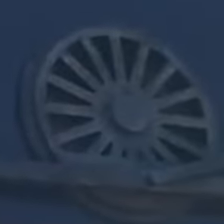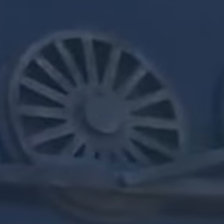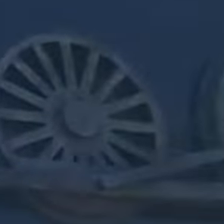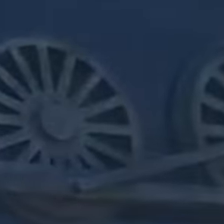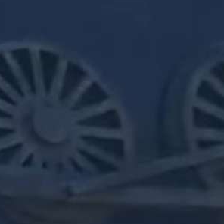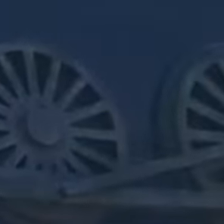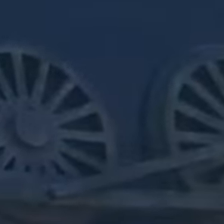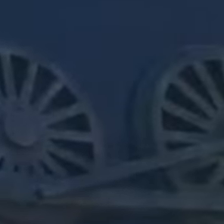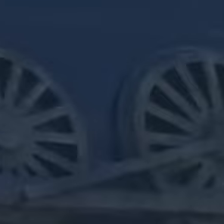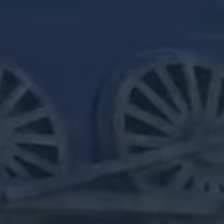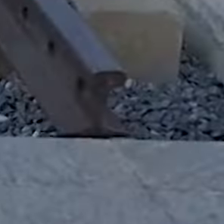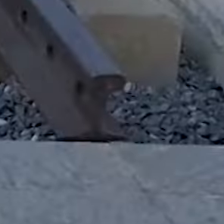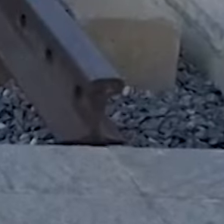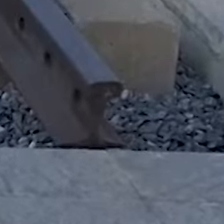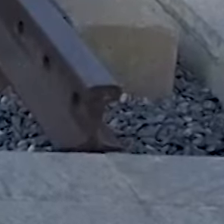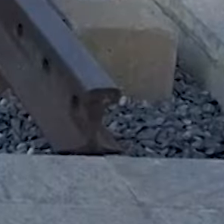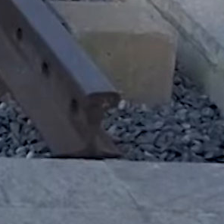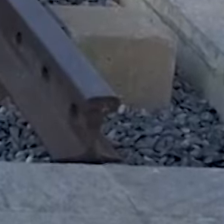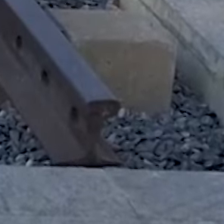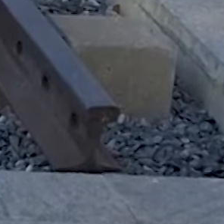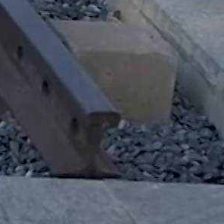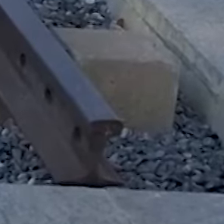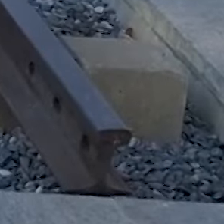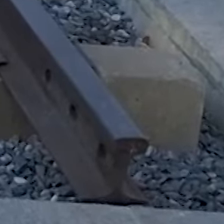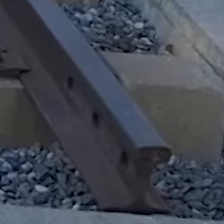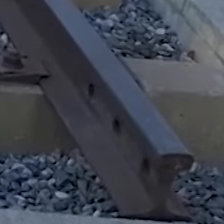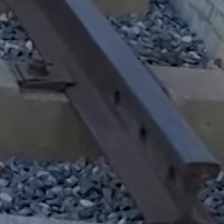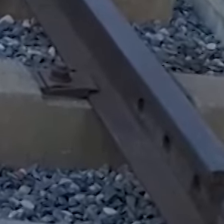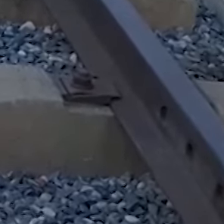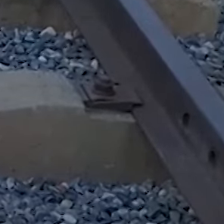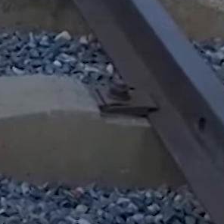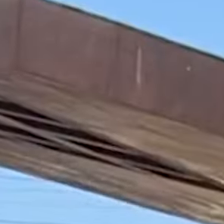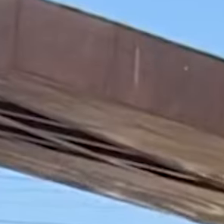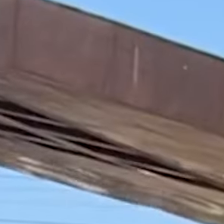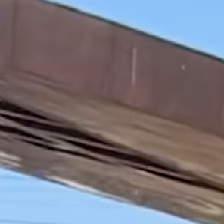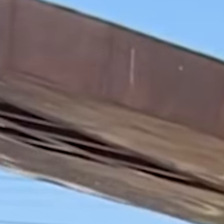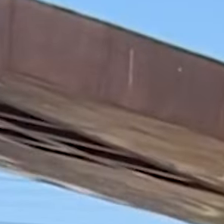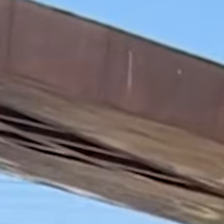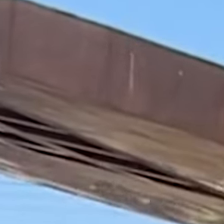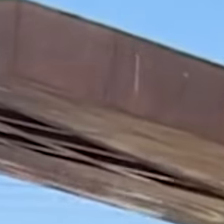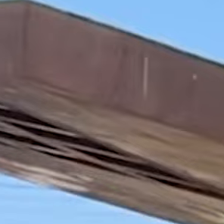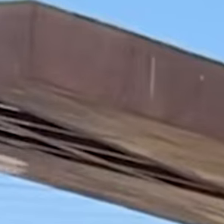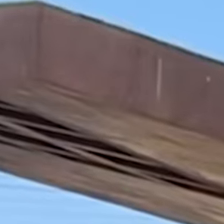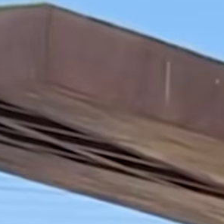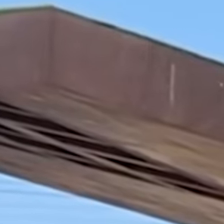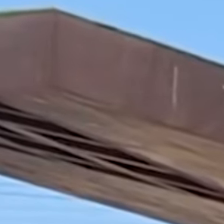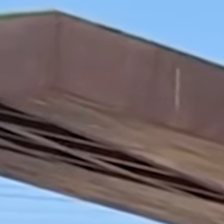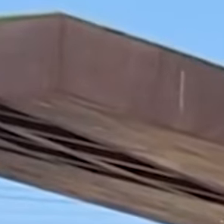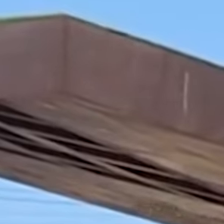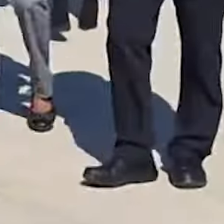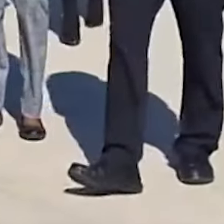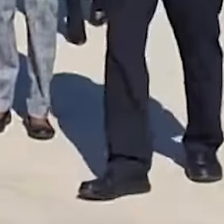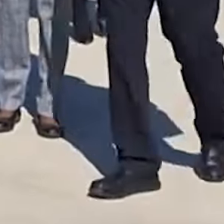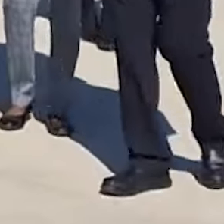construction of the 1,860-kilometer rail line in the 1970s. This is the rail line that links Zambia and